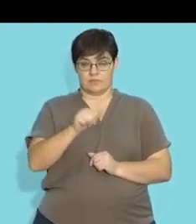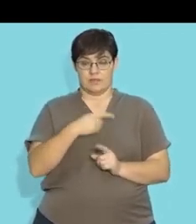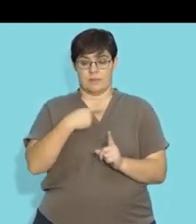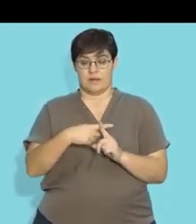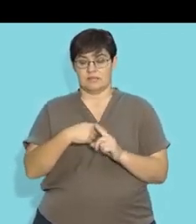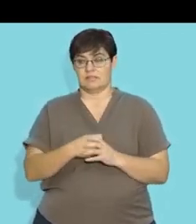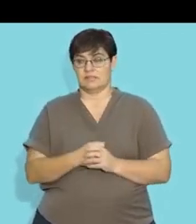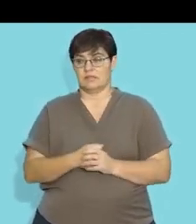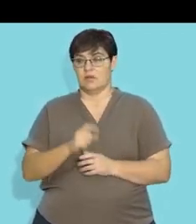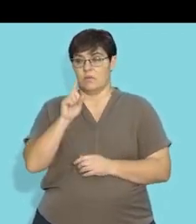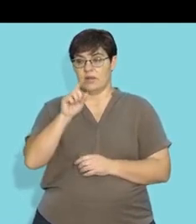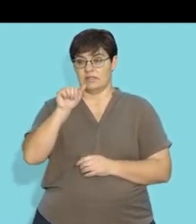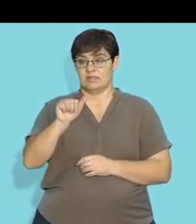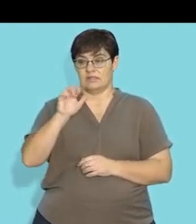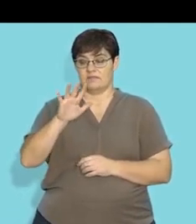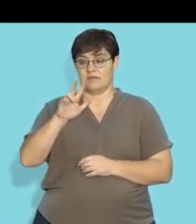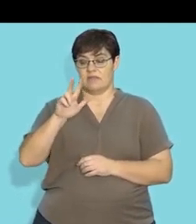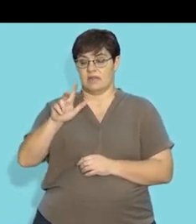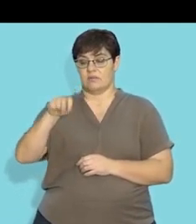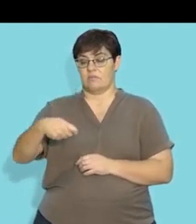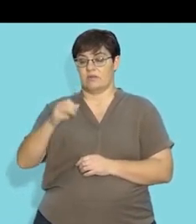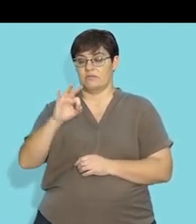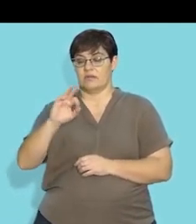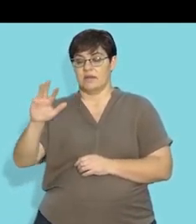2788.26 plus B is